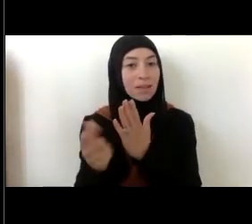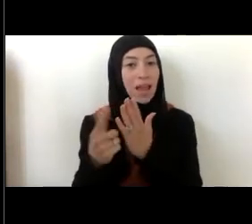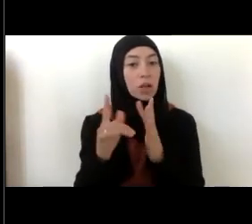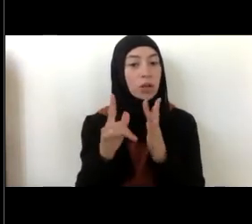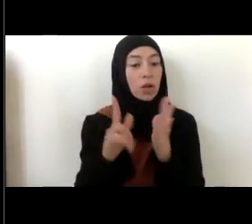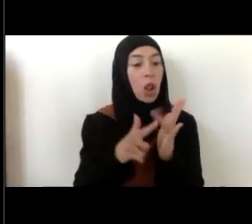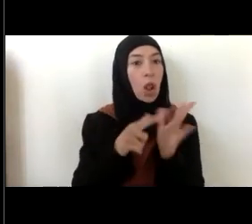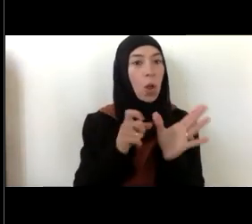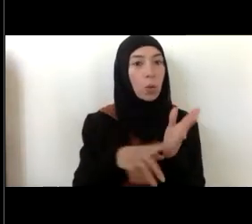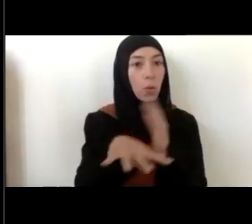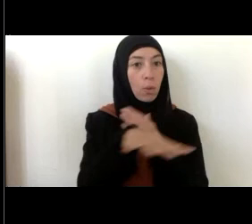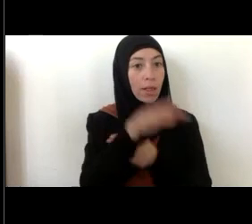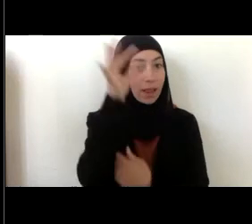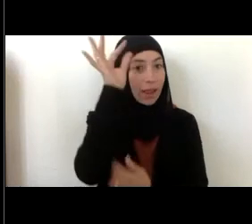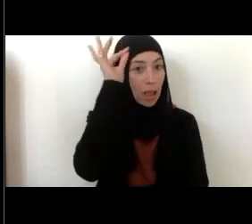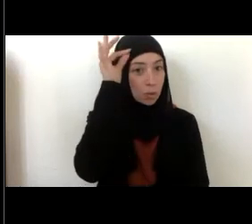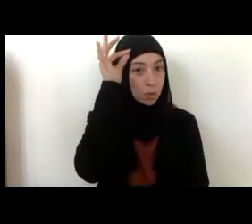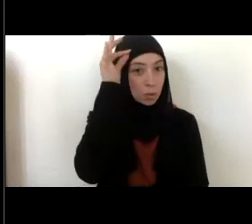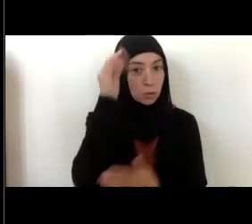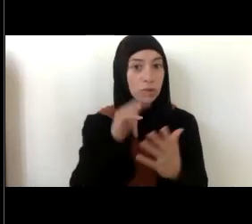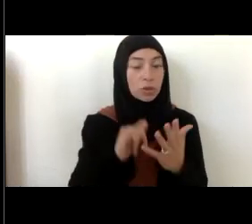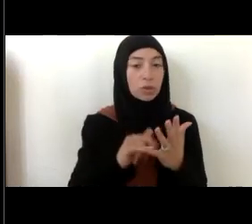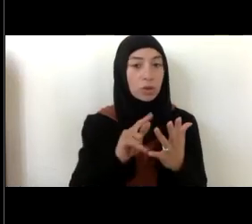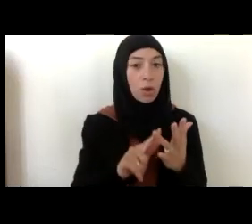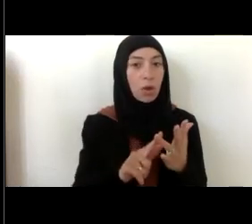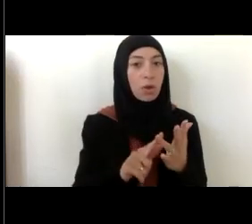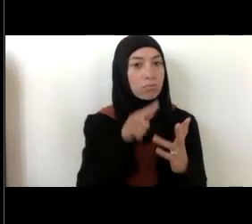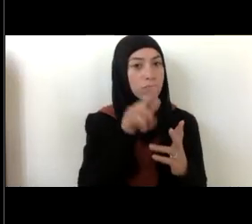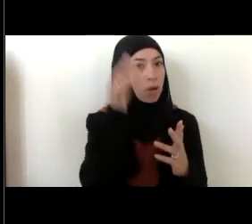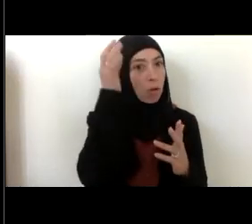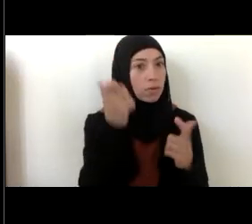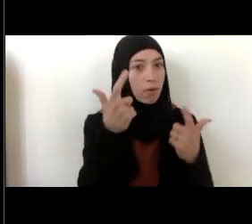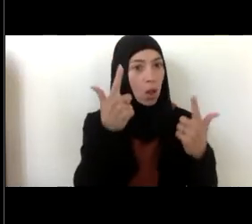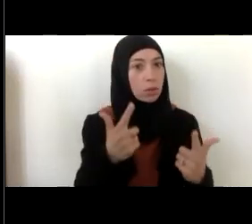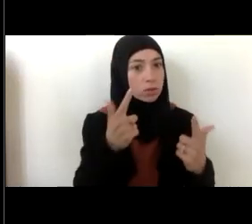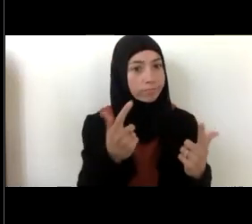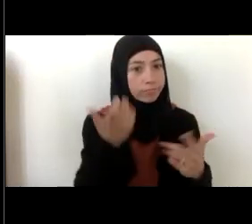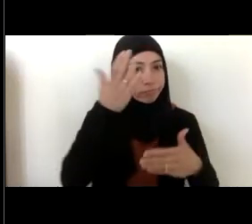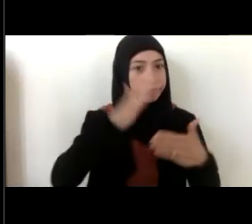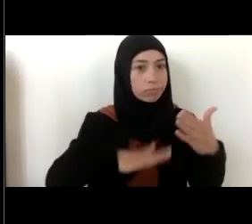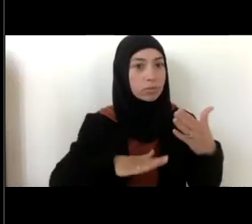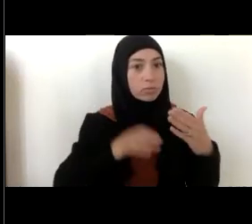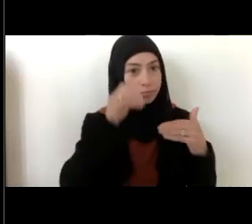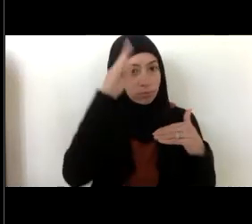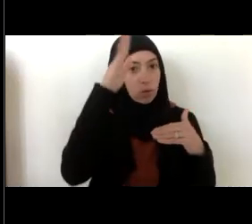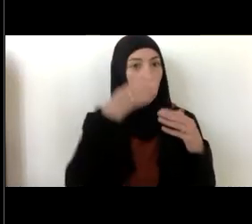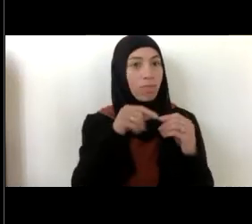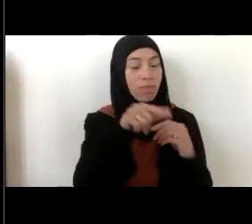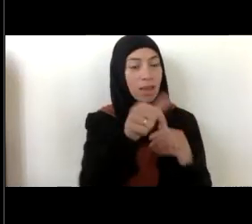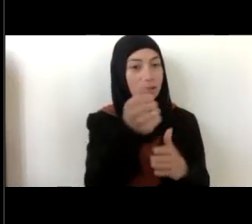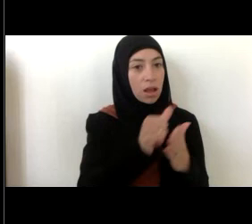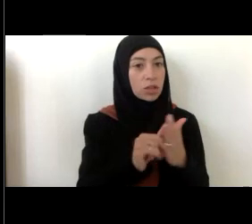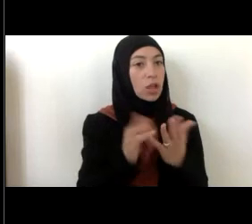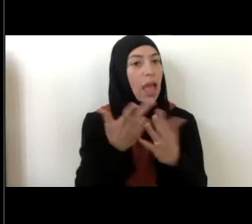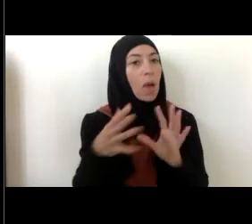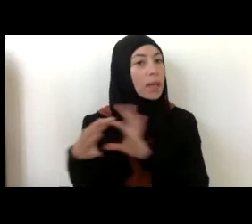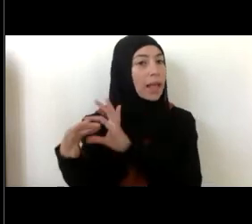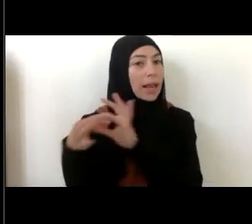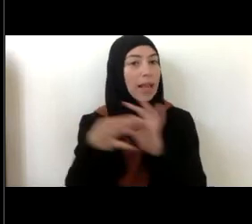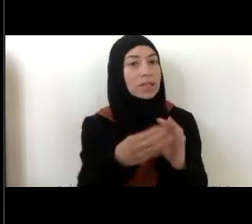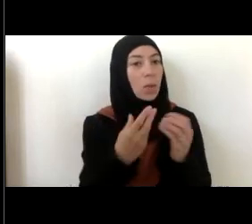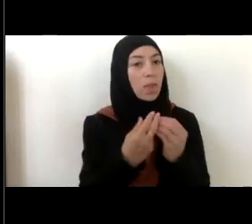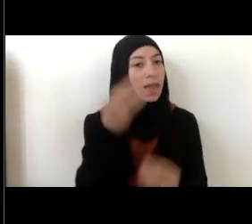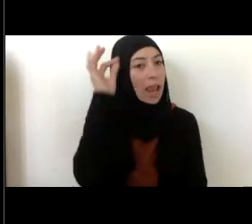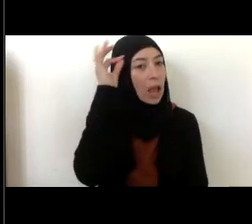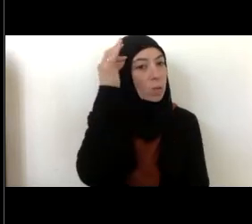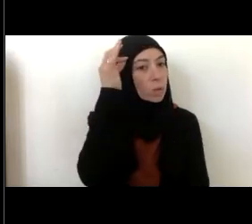councils. Councils certainly have a lot of knowledge, expertise and experience. How are we connecting with them? Yeah,